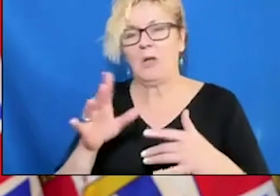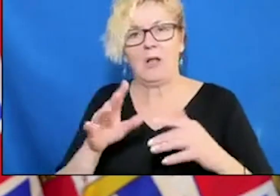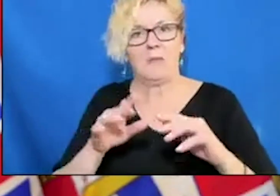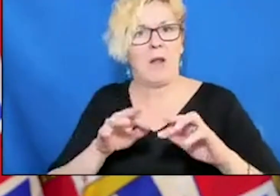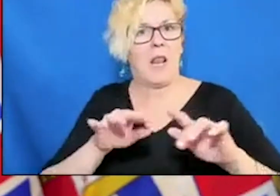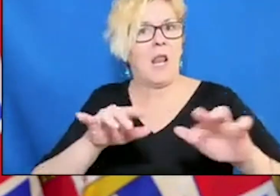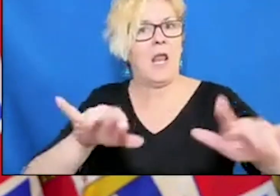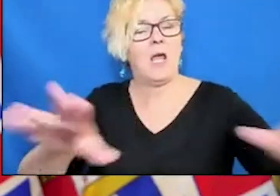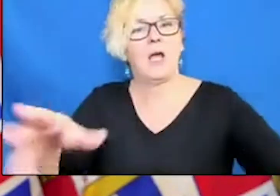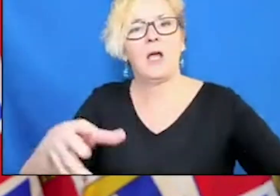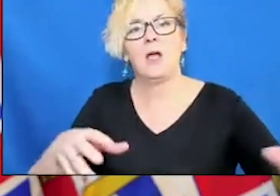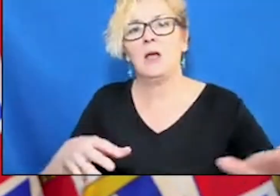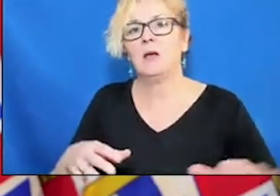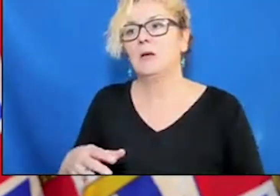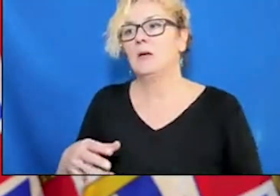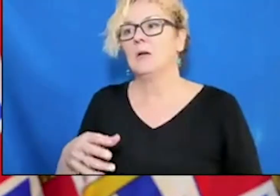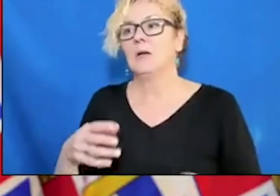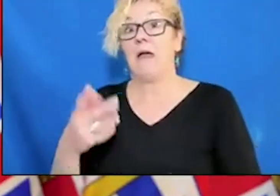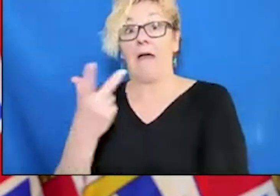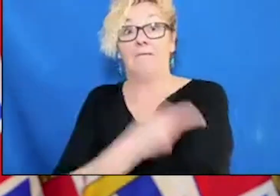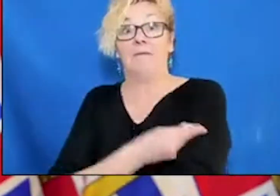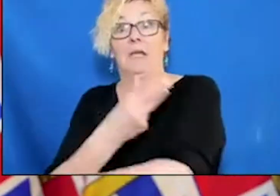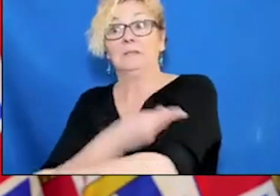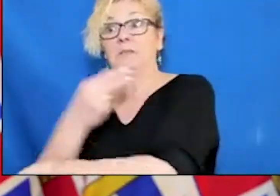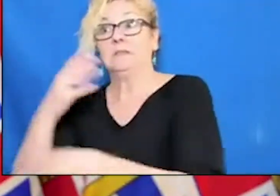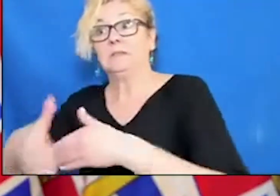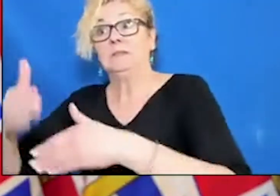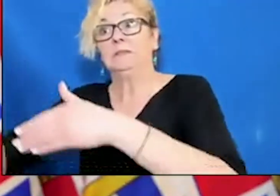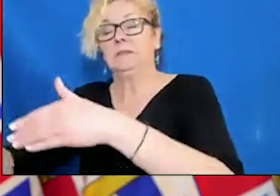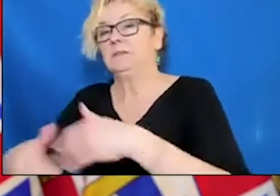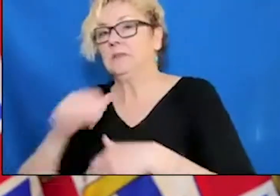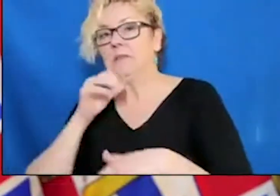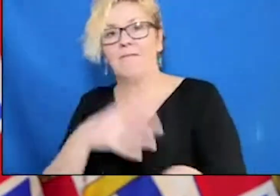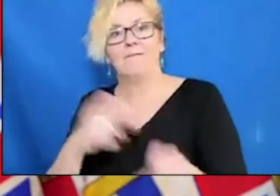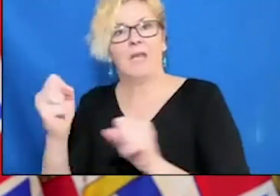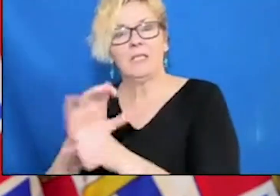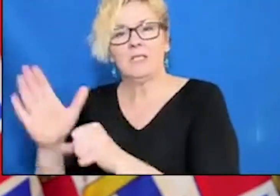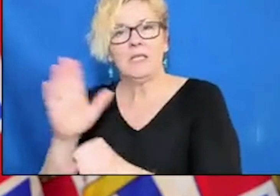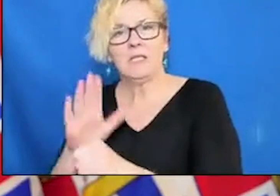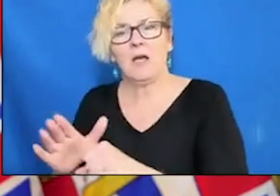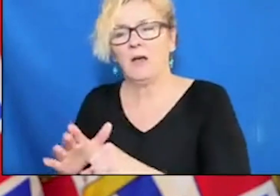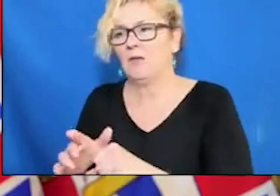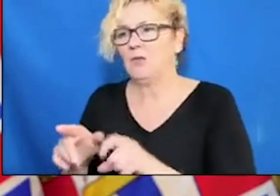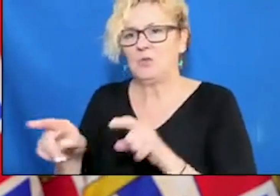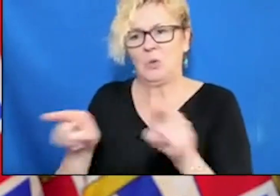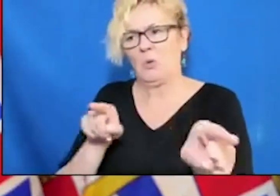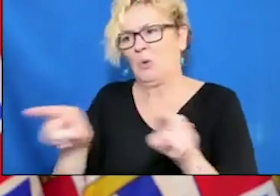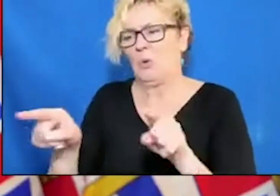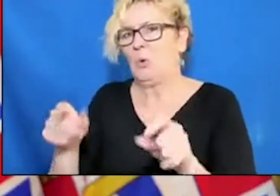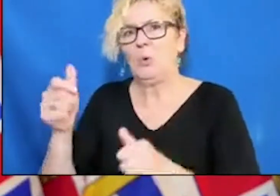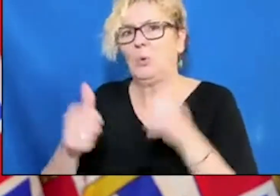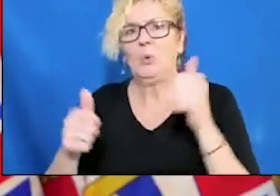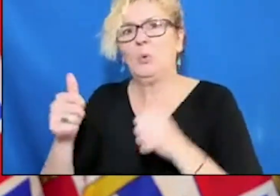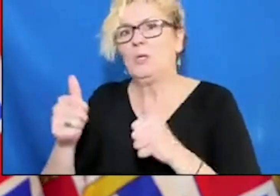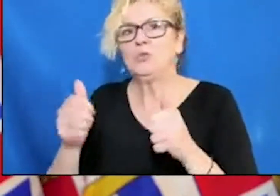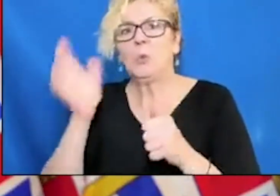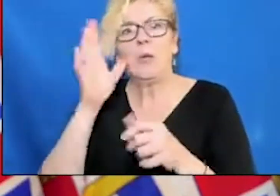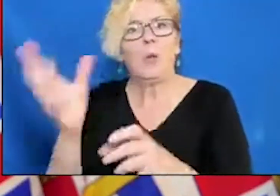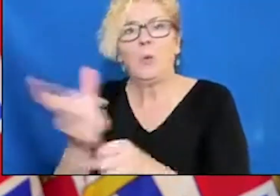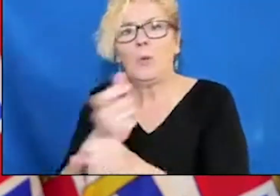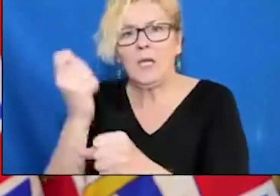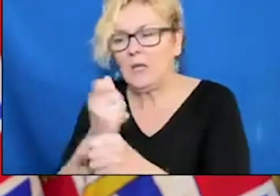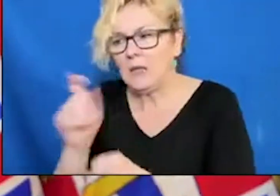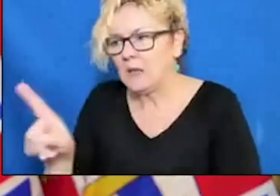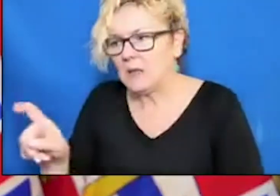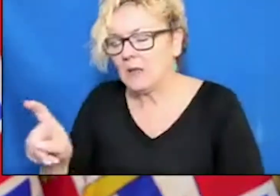third wave? And what could we see change if the variants accelerate faster than the vaccinations? Yeah, so I'm not sure